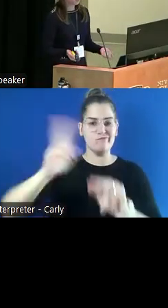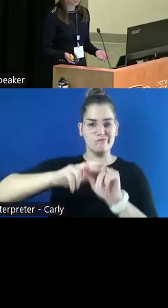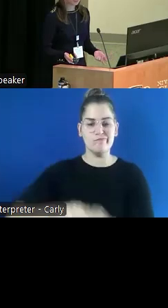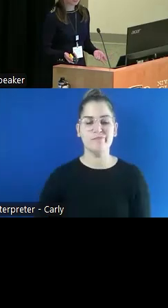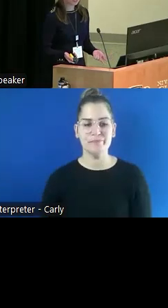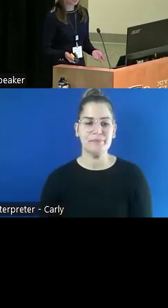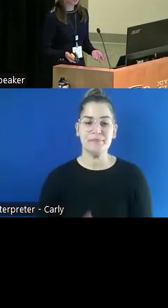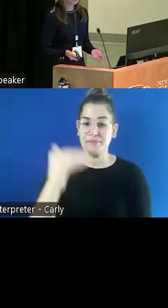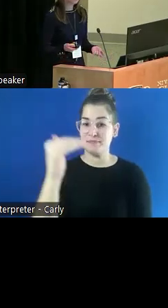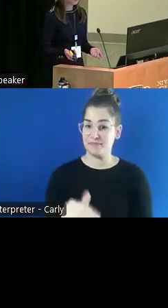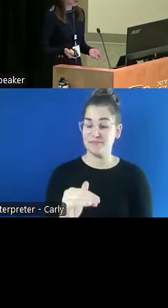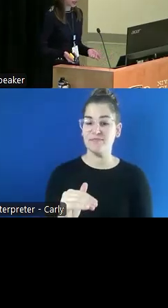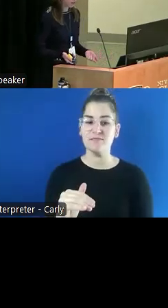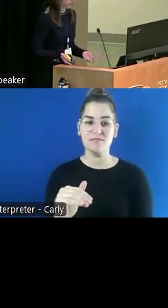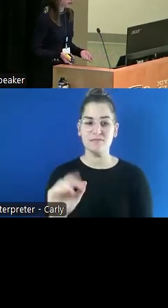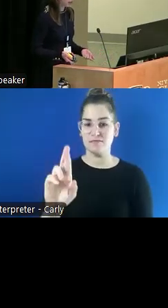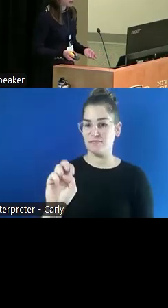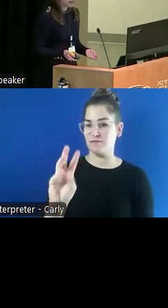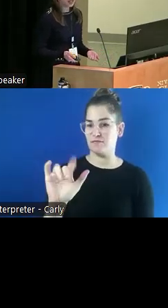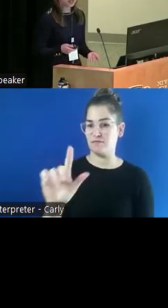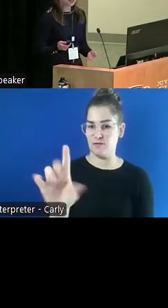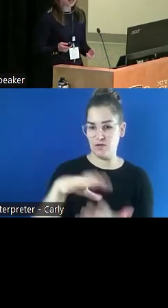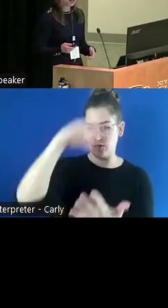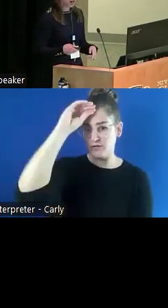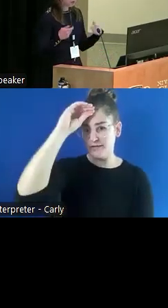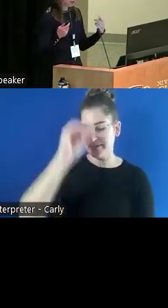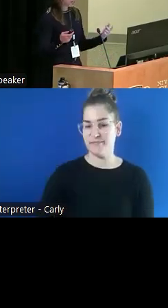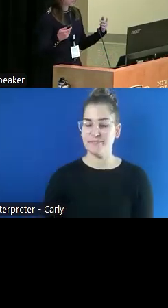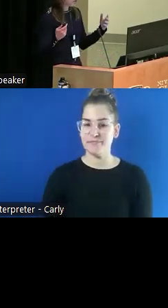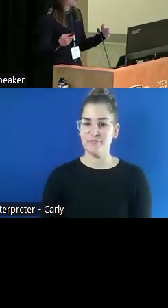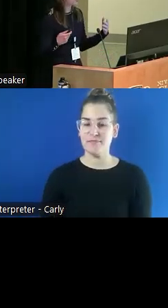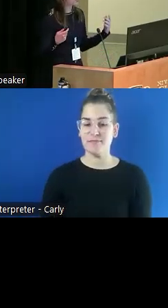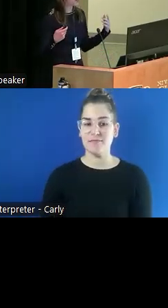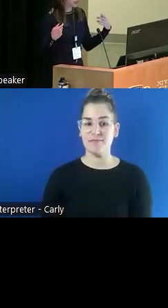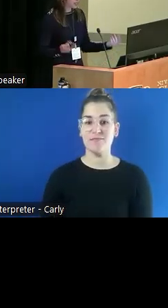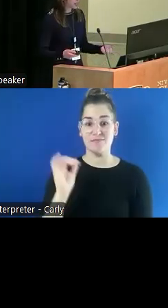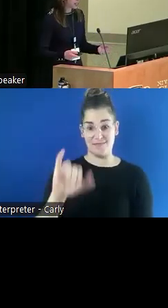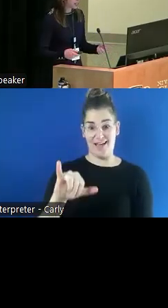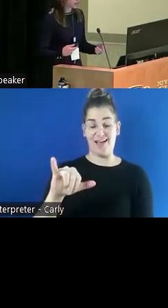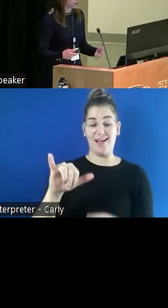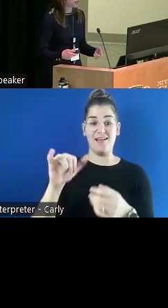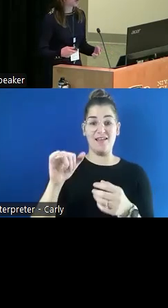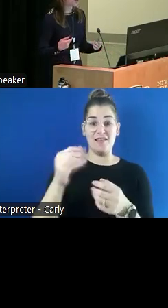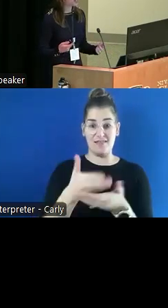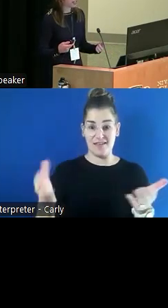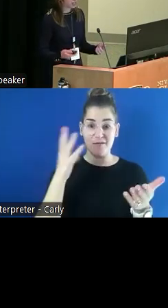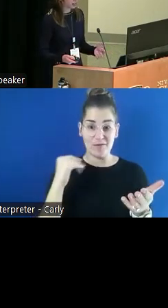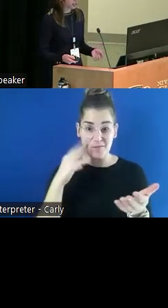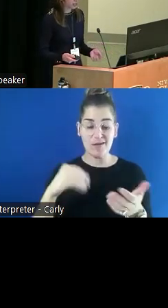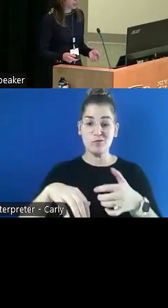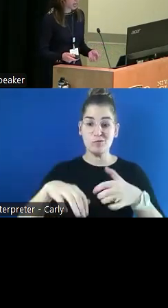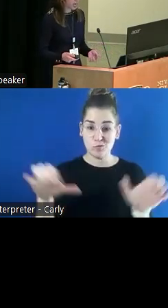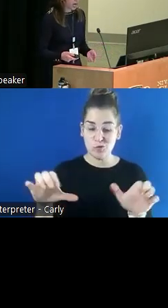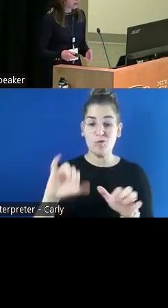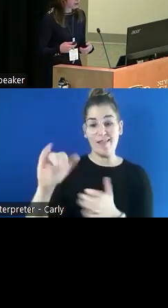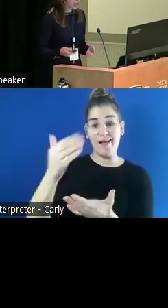Another piece is reward learning. This is when our brains hold on to the lessons learned on which